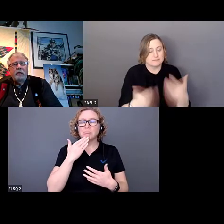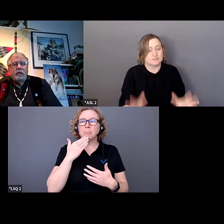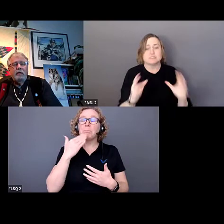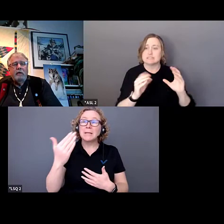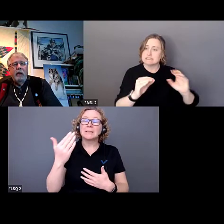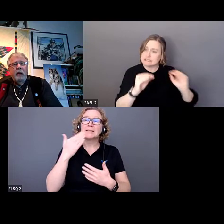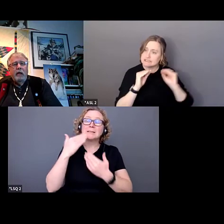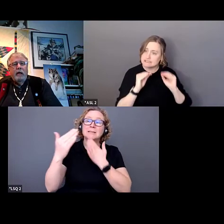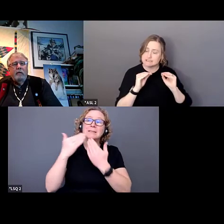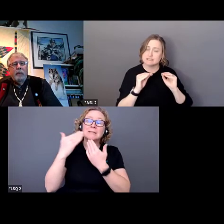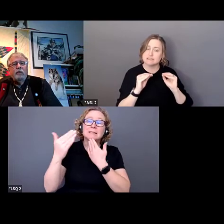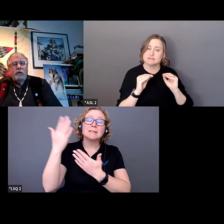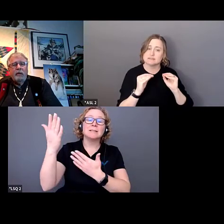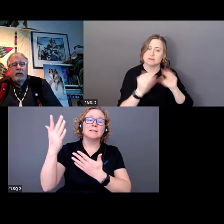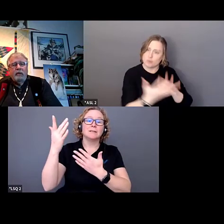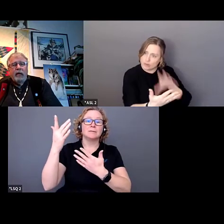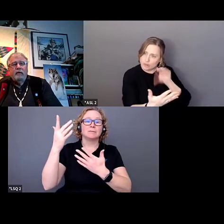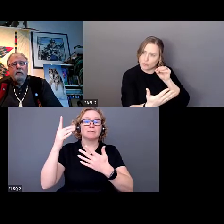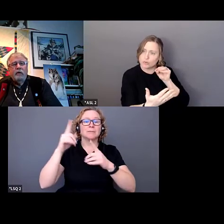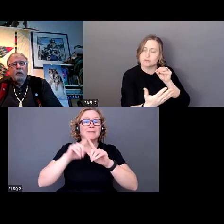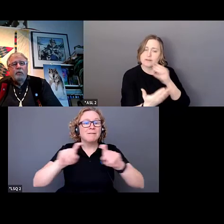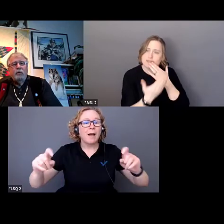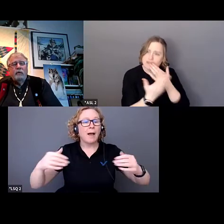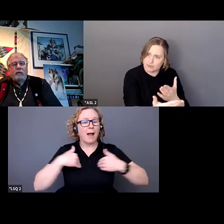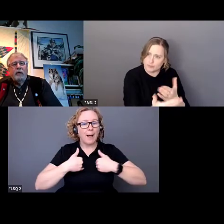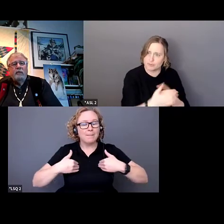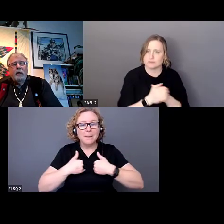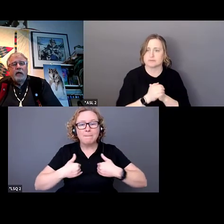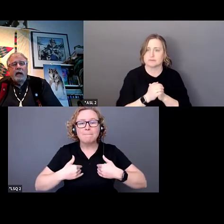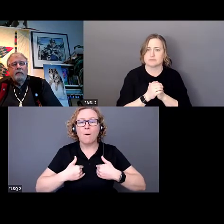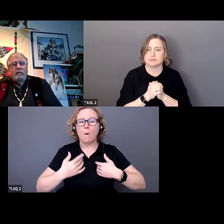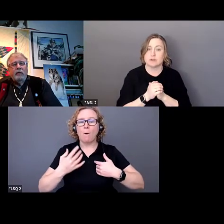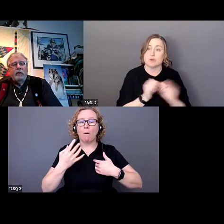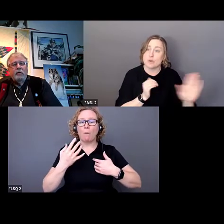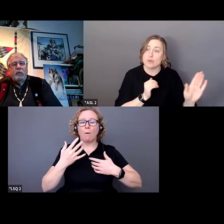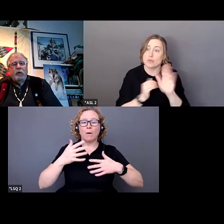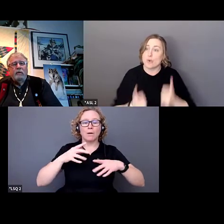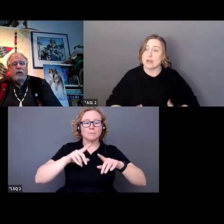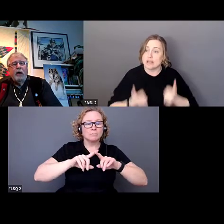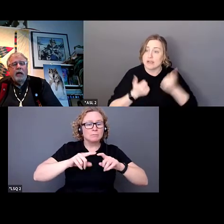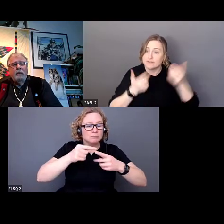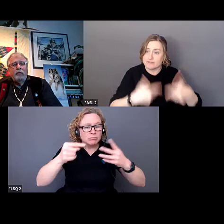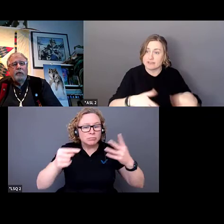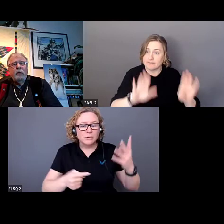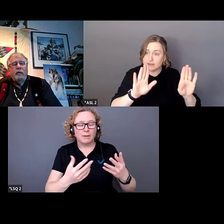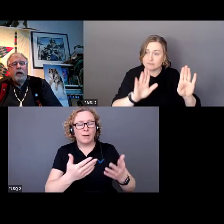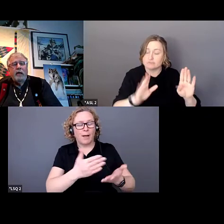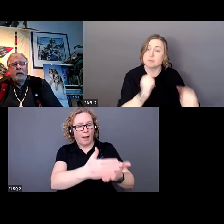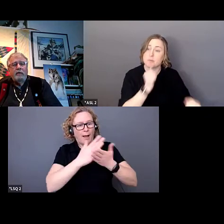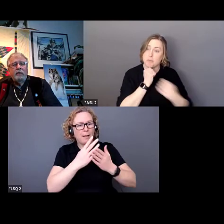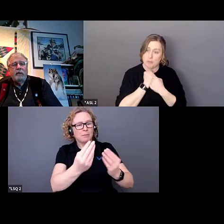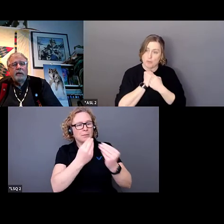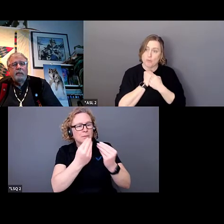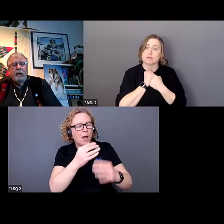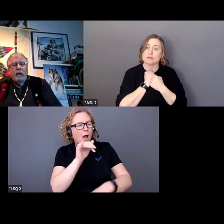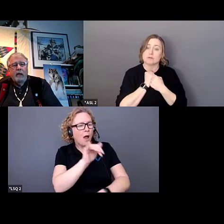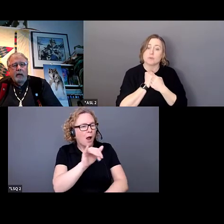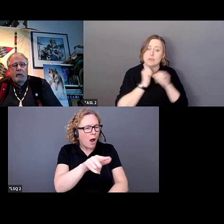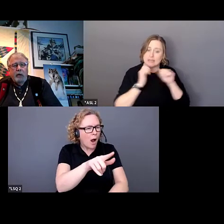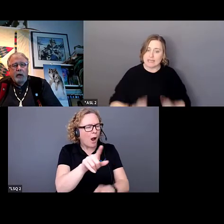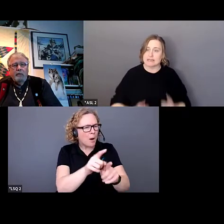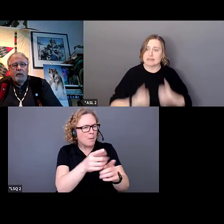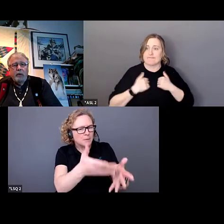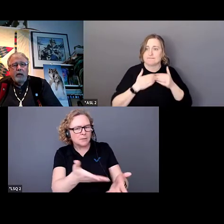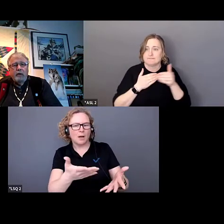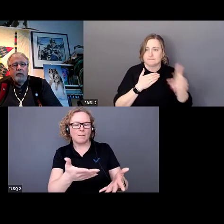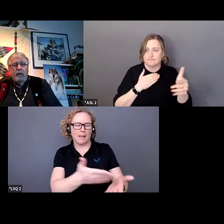their teachings. And especially we give thanks to those who have given of their lives in support of our lives so that we might live. And